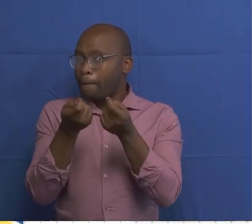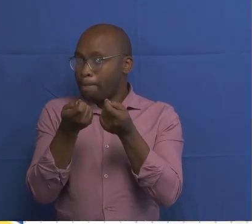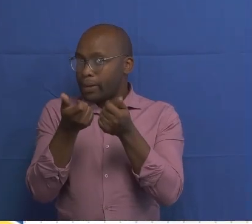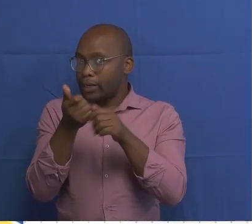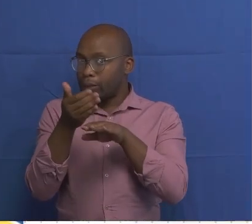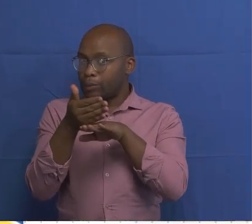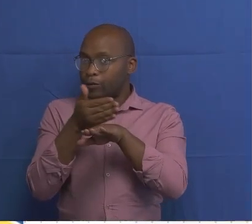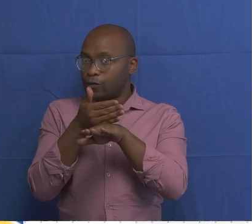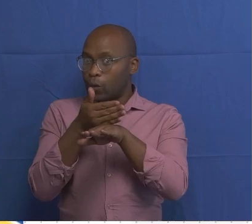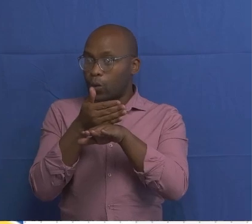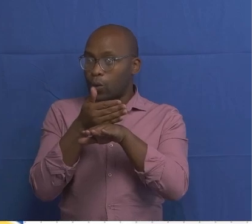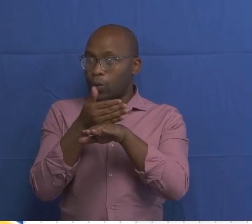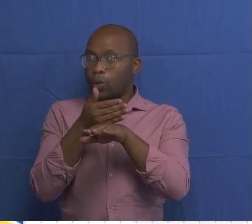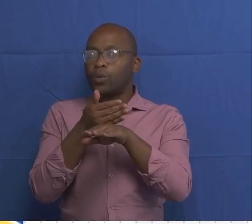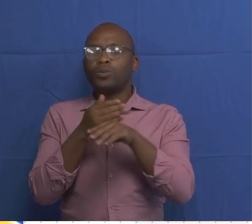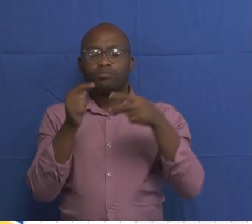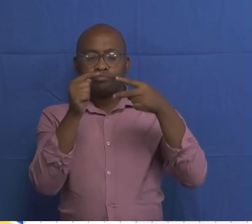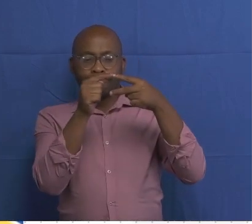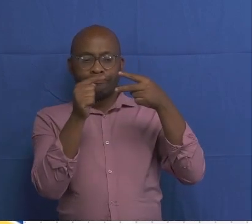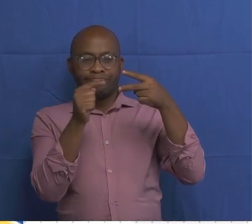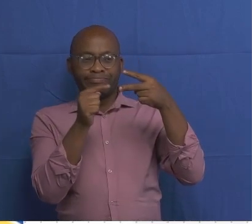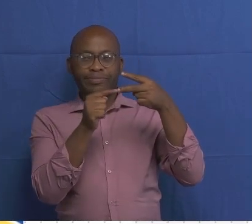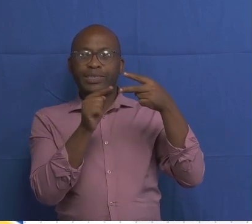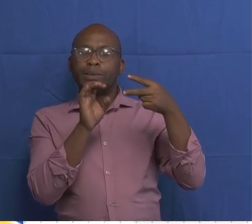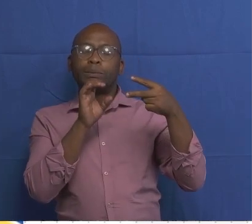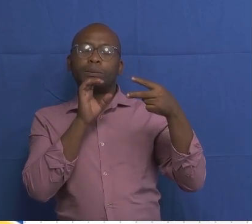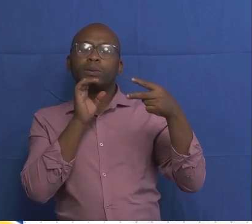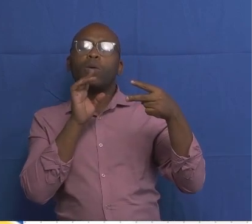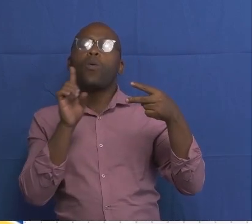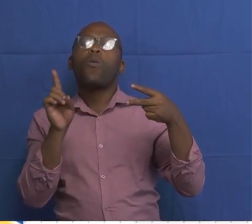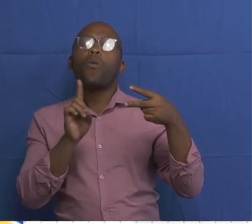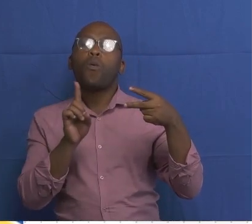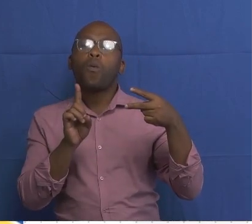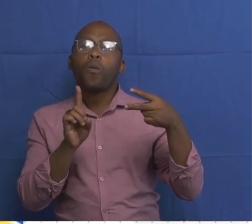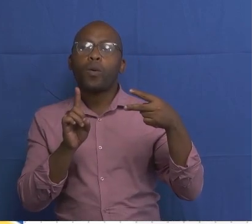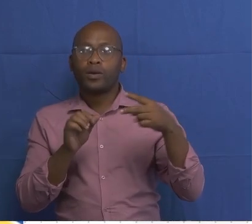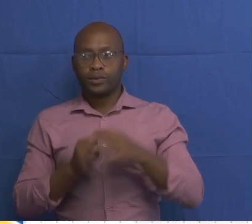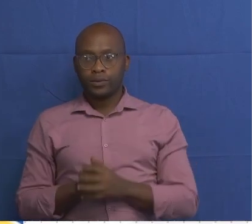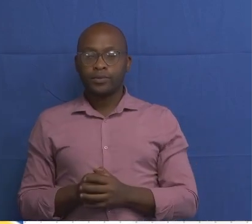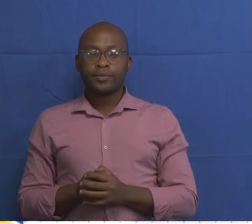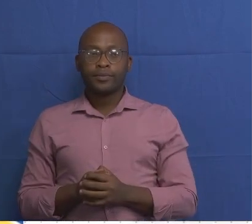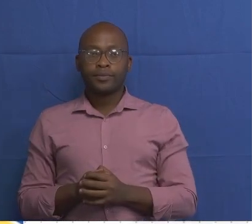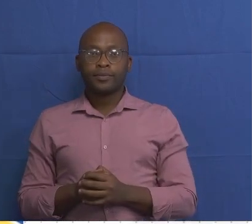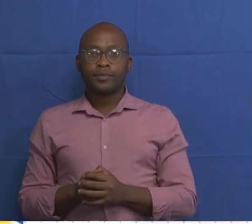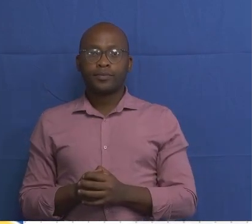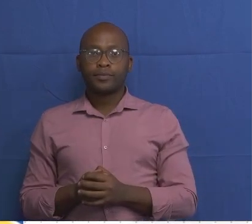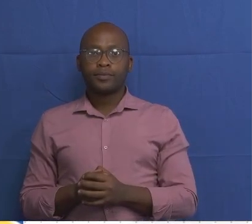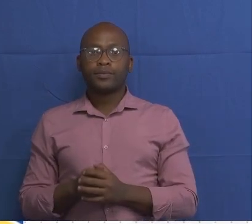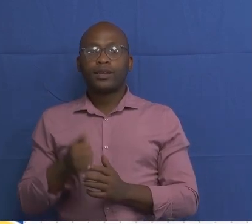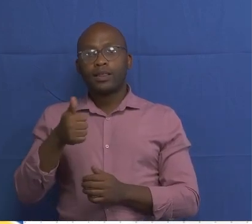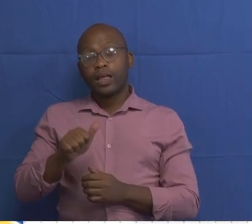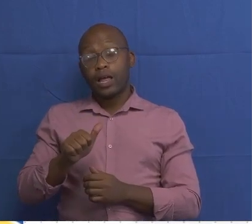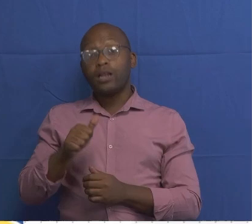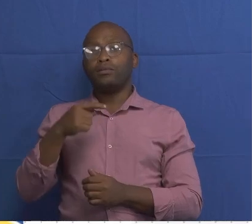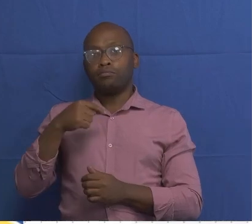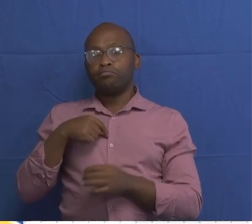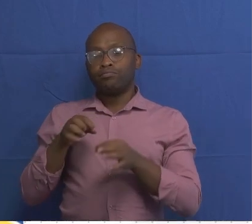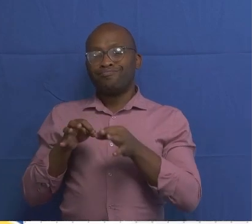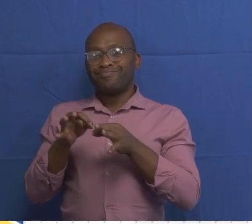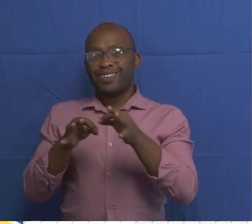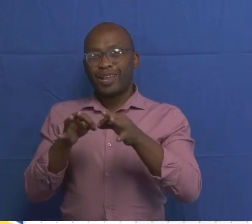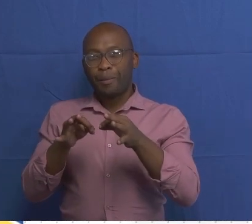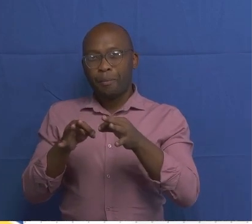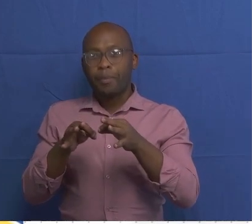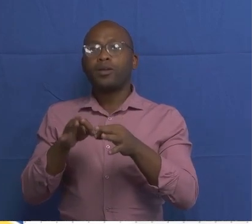define genotype and phenotype so that we can clarify these alleles and explain how we use letters to represent these